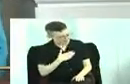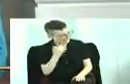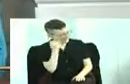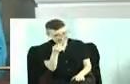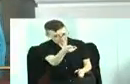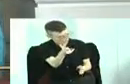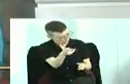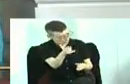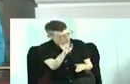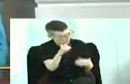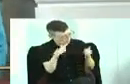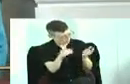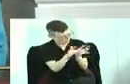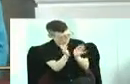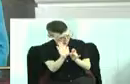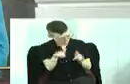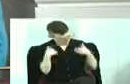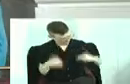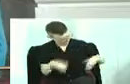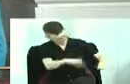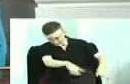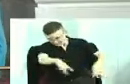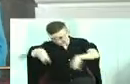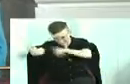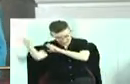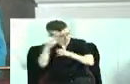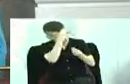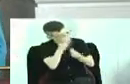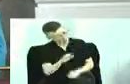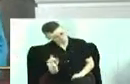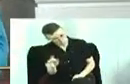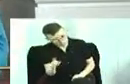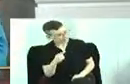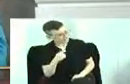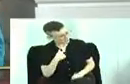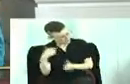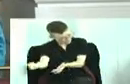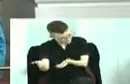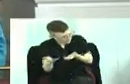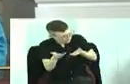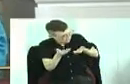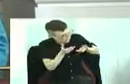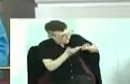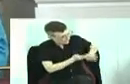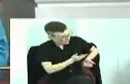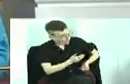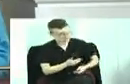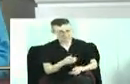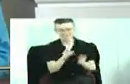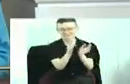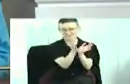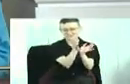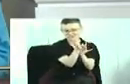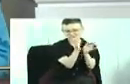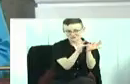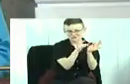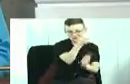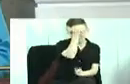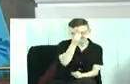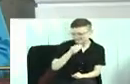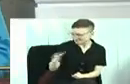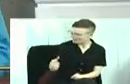one who carried Jesus away, tell me where you've laid the body and I will take it away." Jesus said to her,